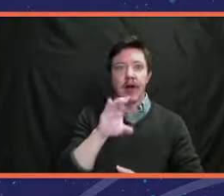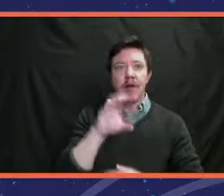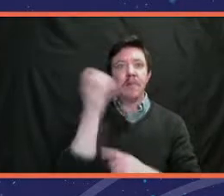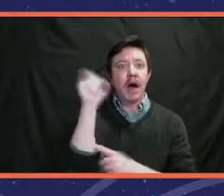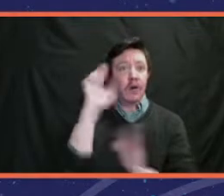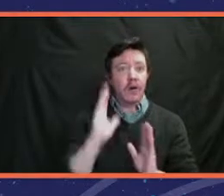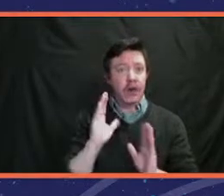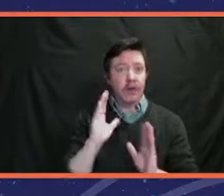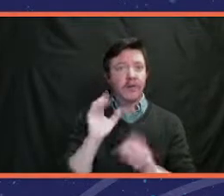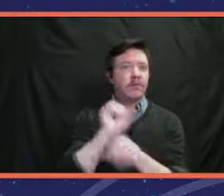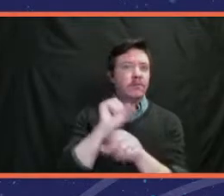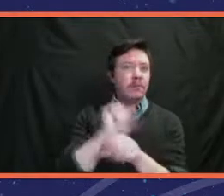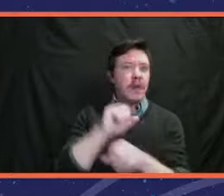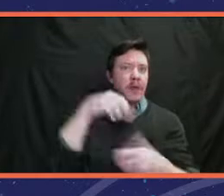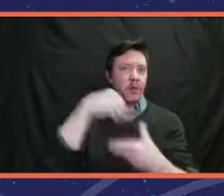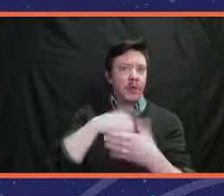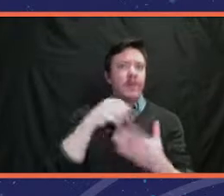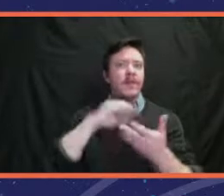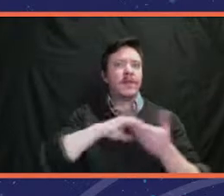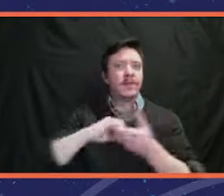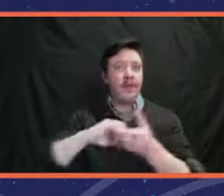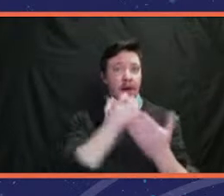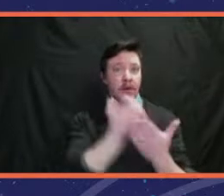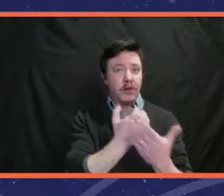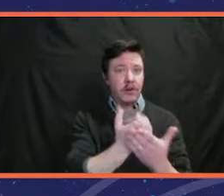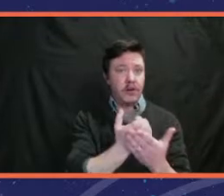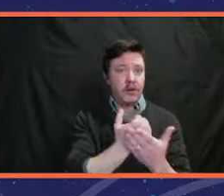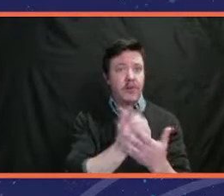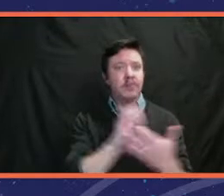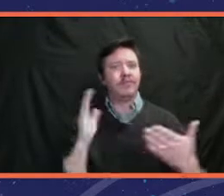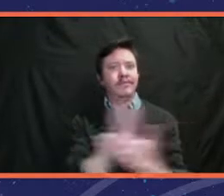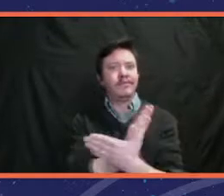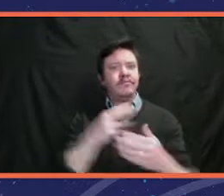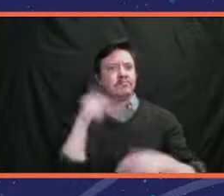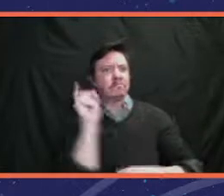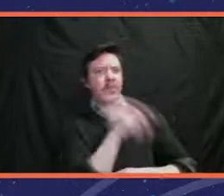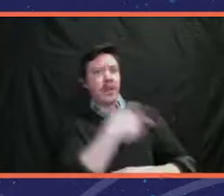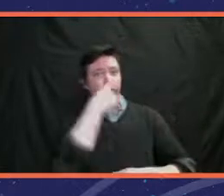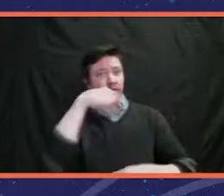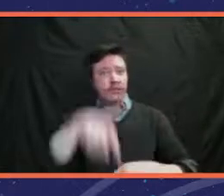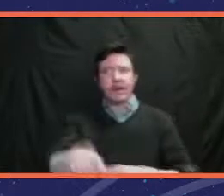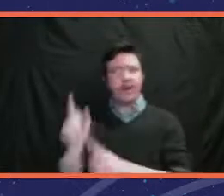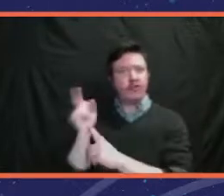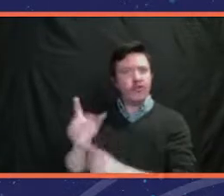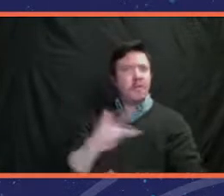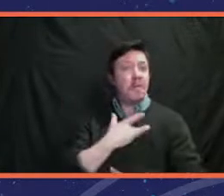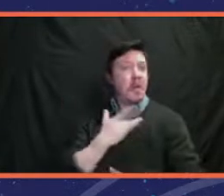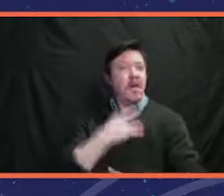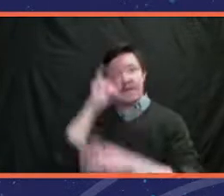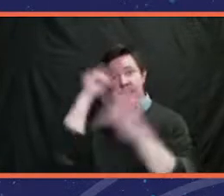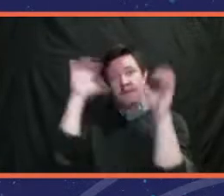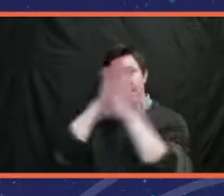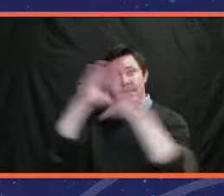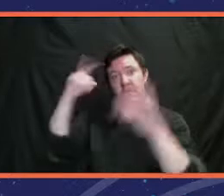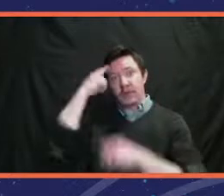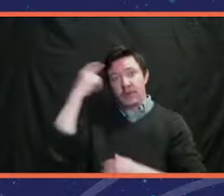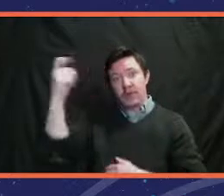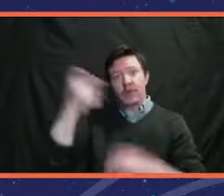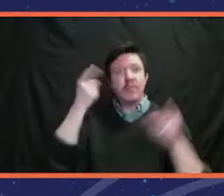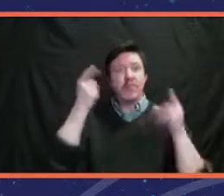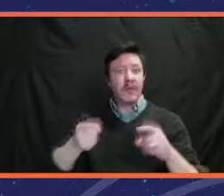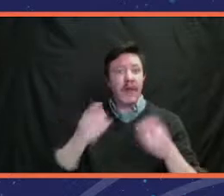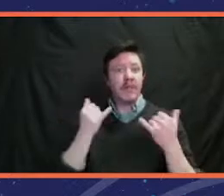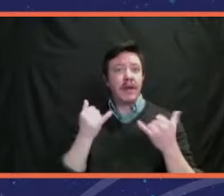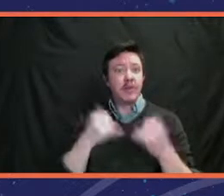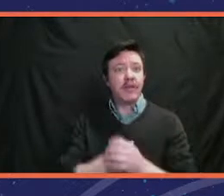the solidarity economy to share a moment where they felt like the future they dream of was happening in the present.